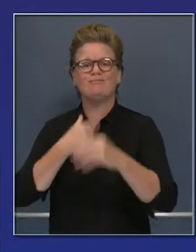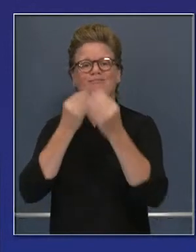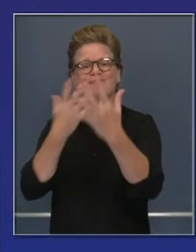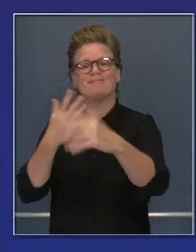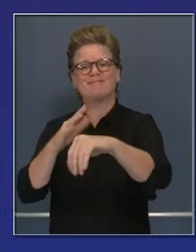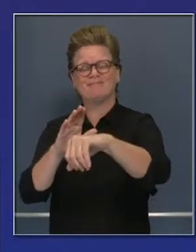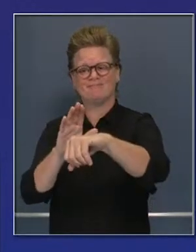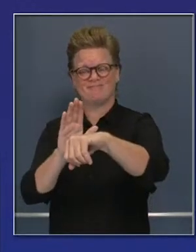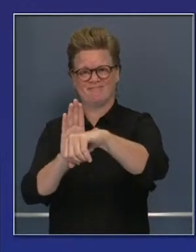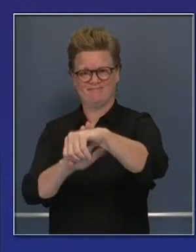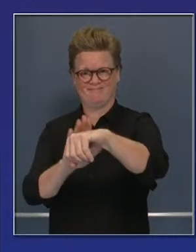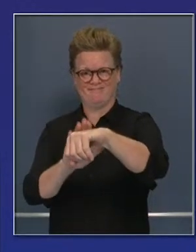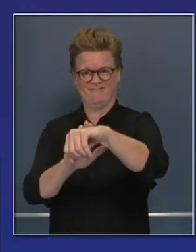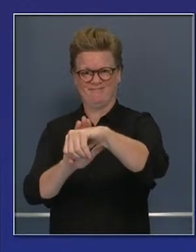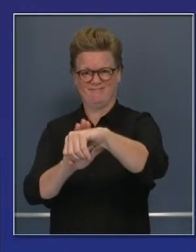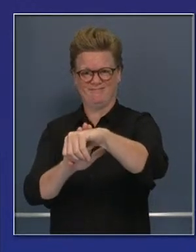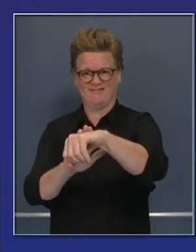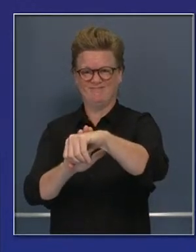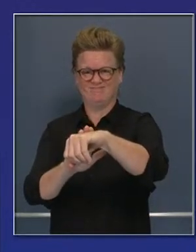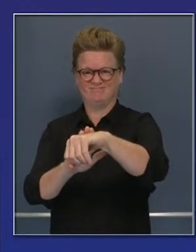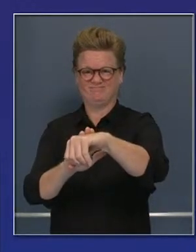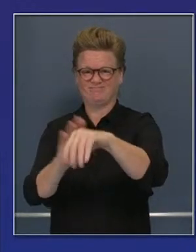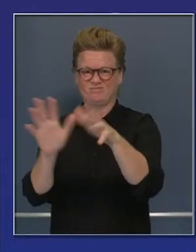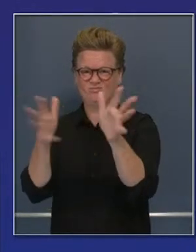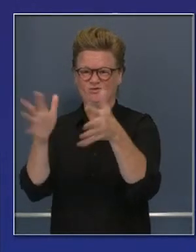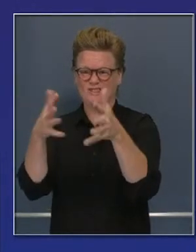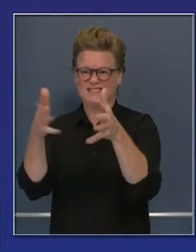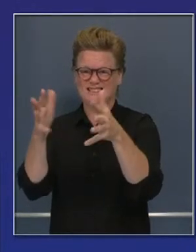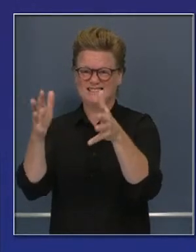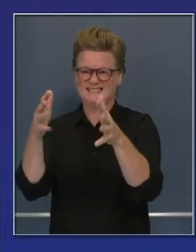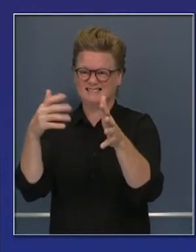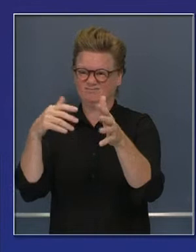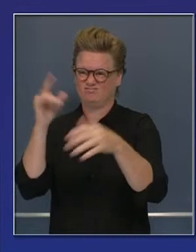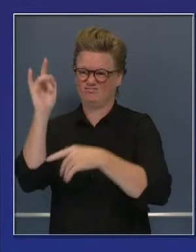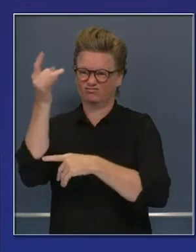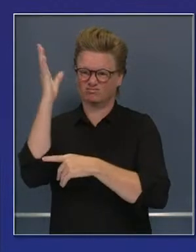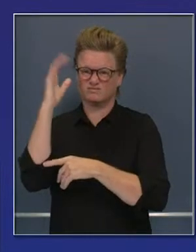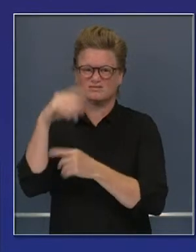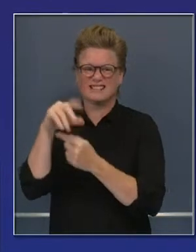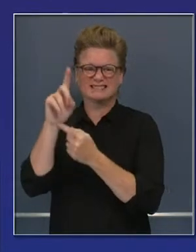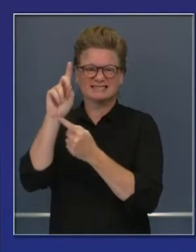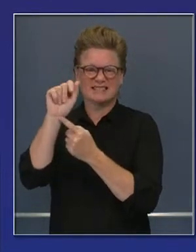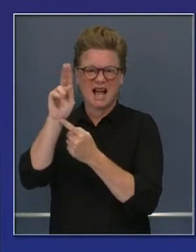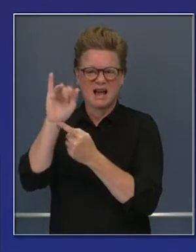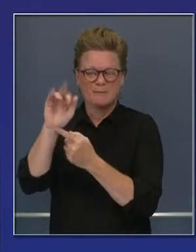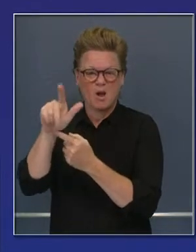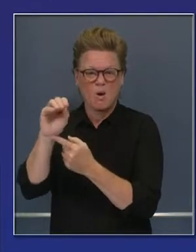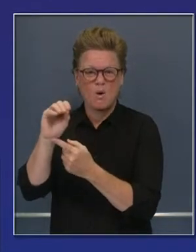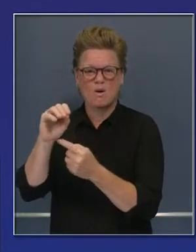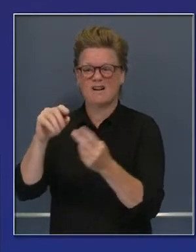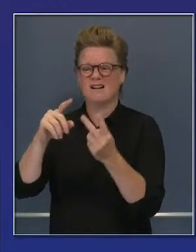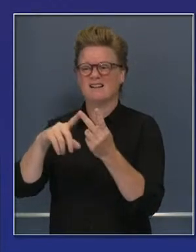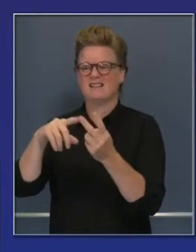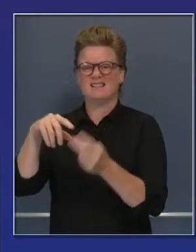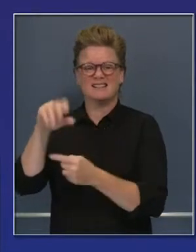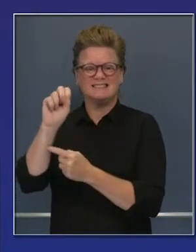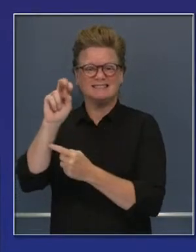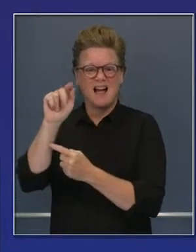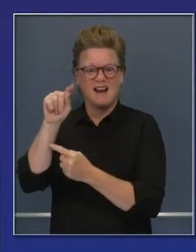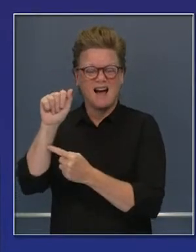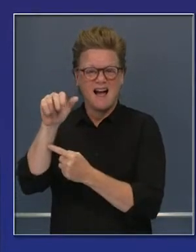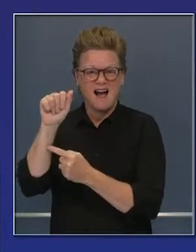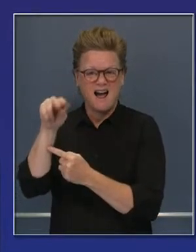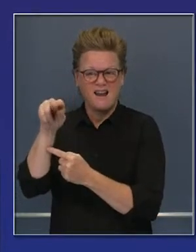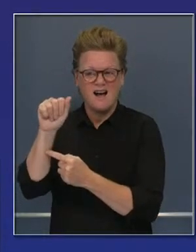events, very well known here in Northern California. Santa Ana wind events, very well known and experienced in